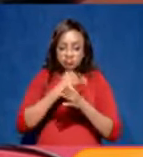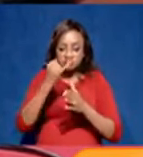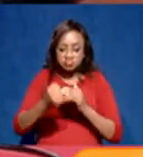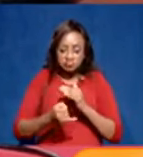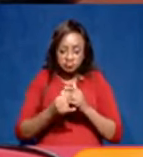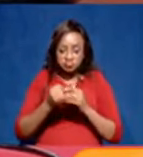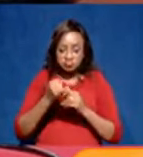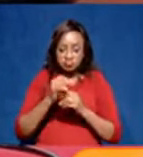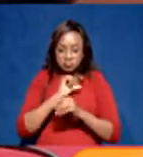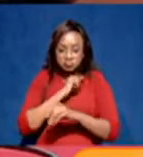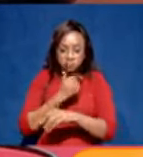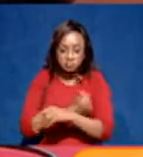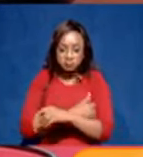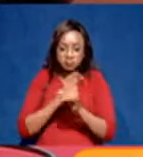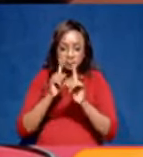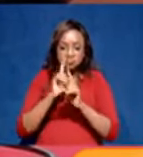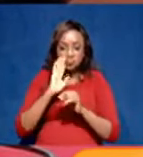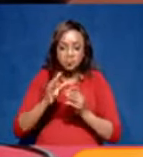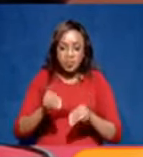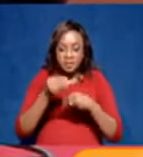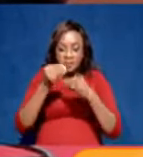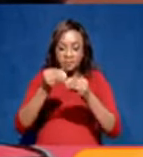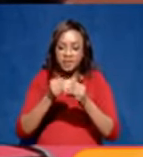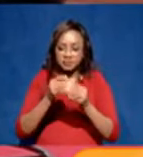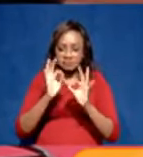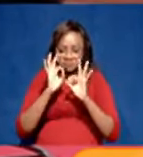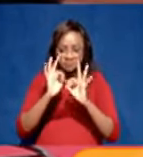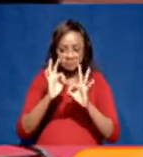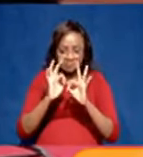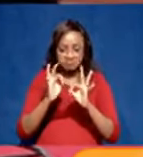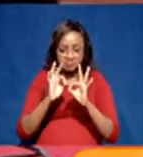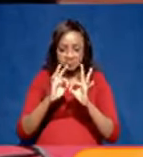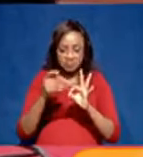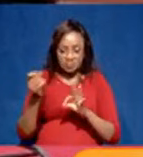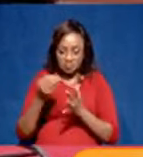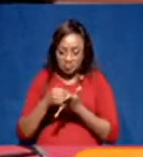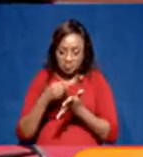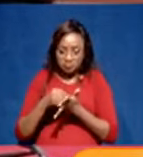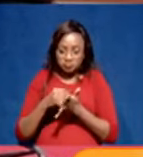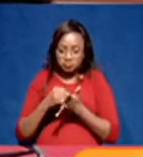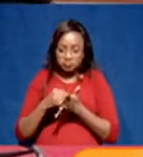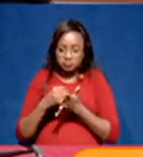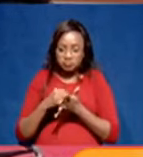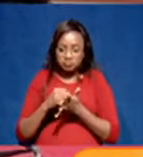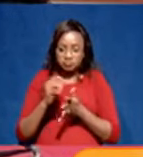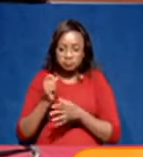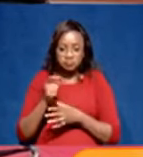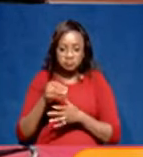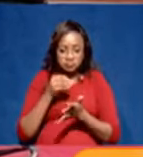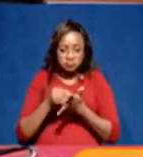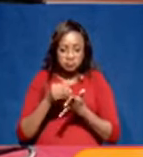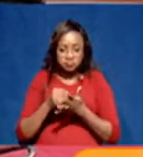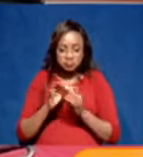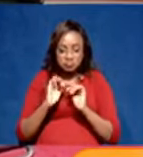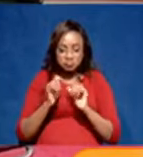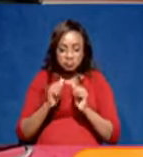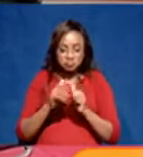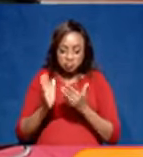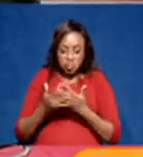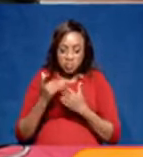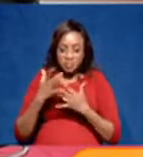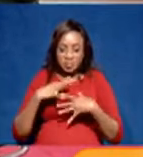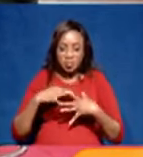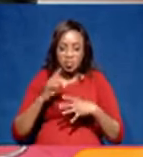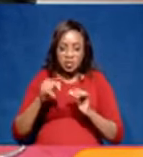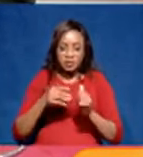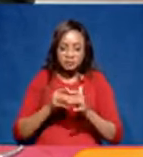financing institutions will provide premium financing to non-salaried persons. But can you force people to take a loan to